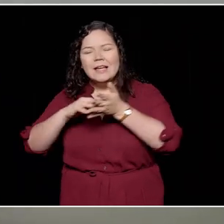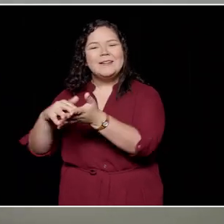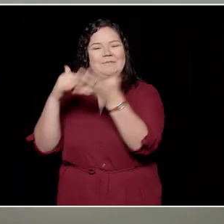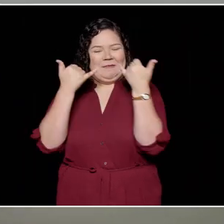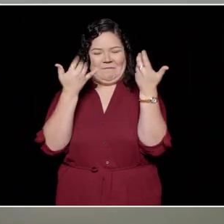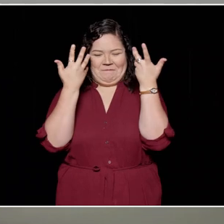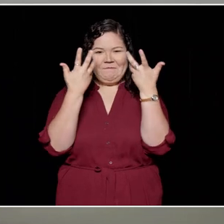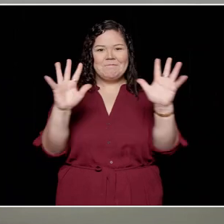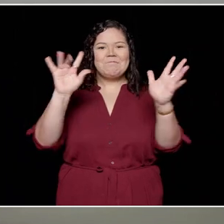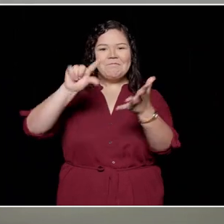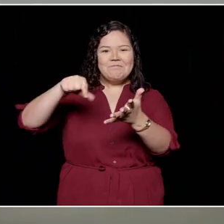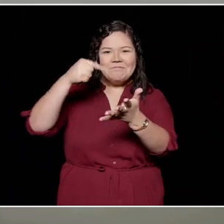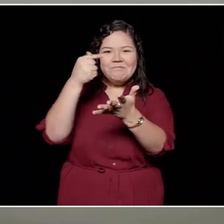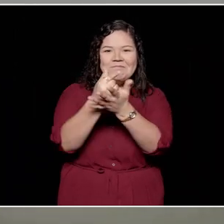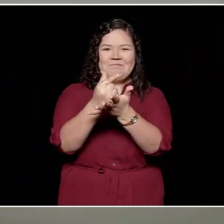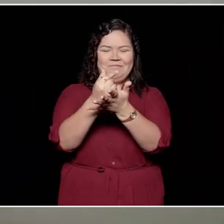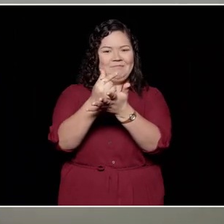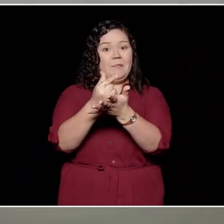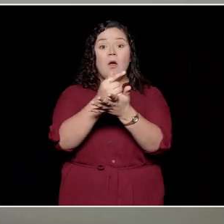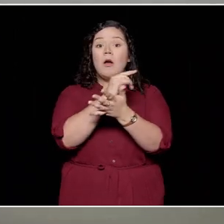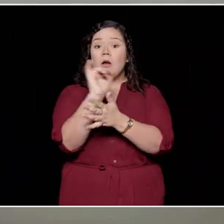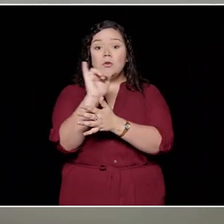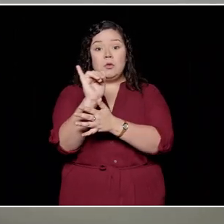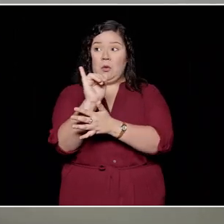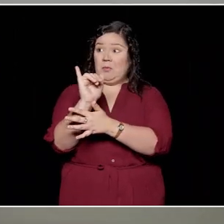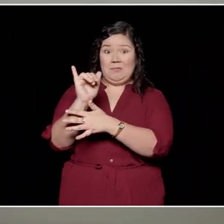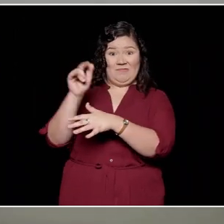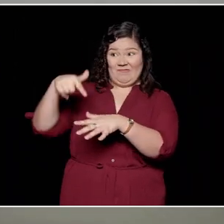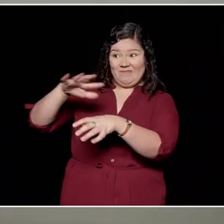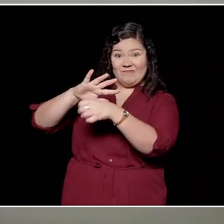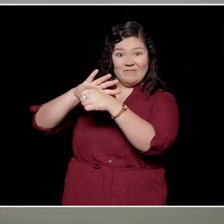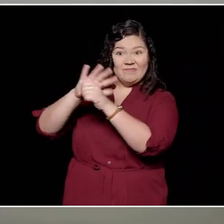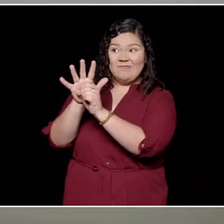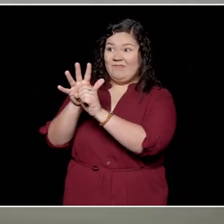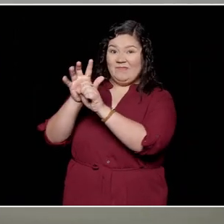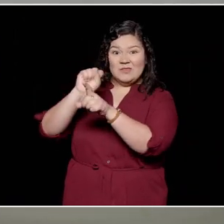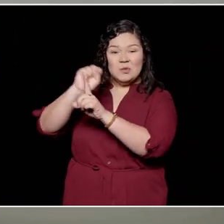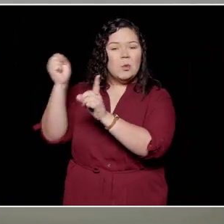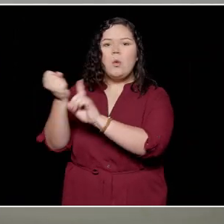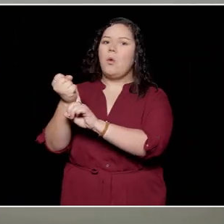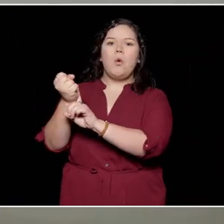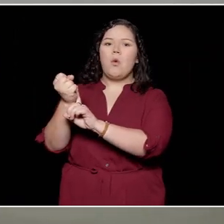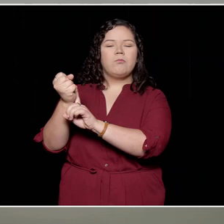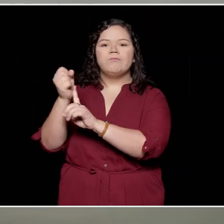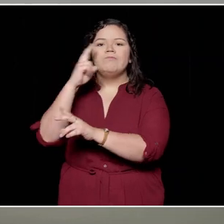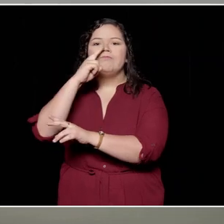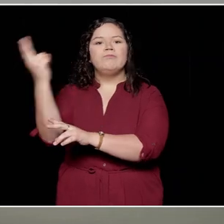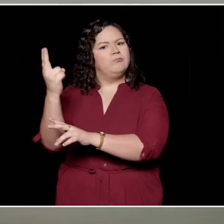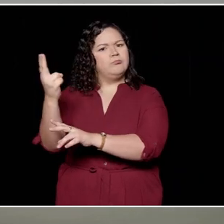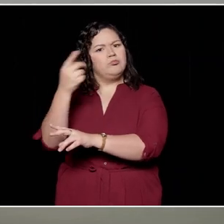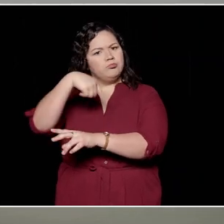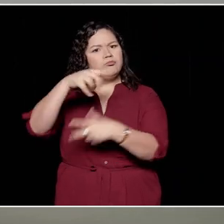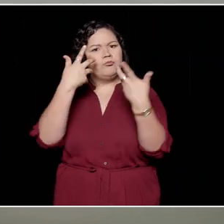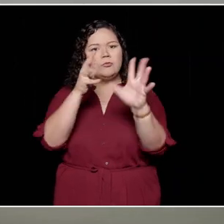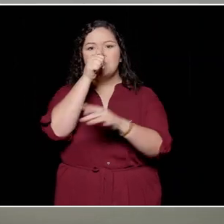are graduating, and you are graduating under circumstances our school and faculty have never experienced